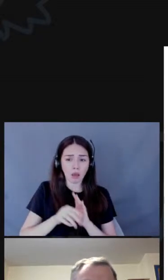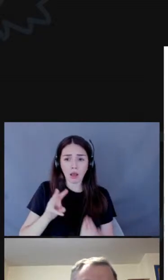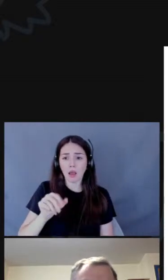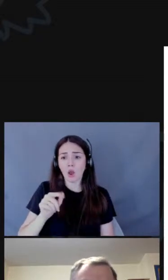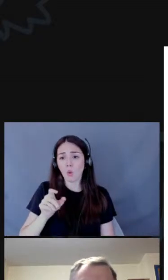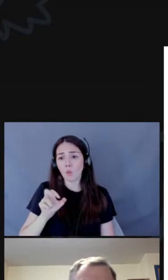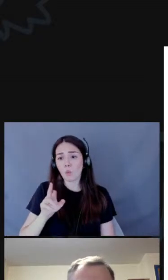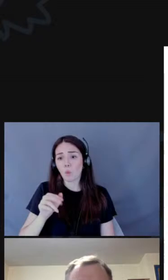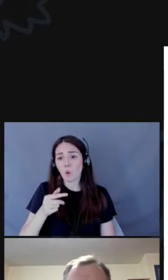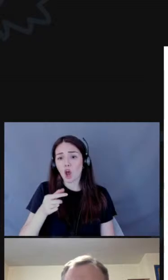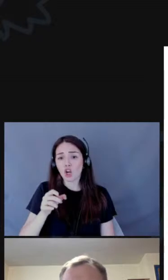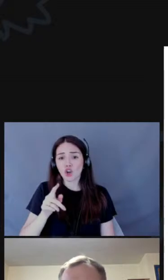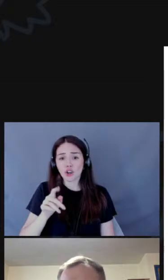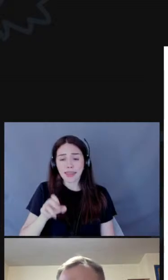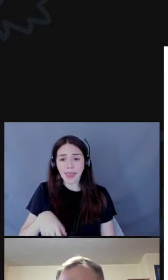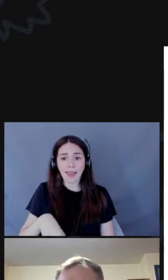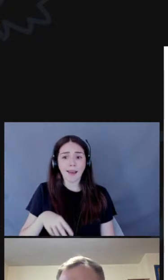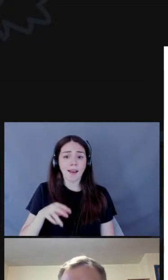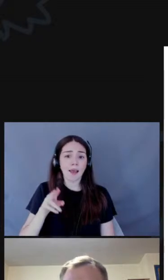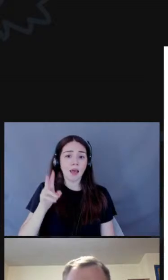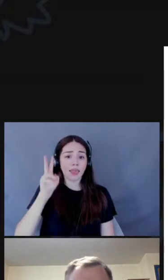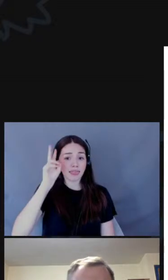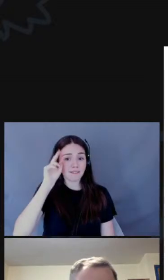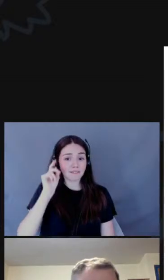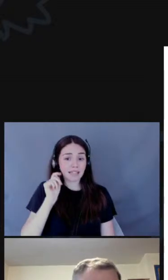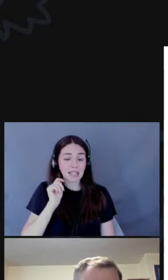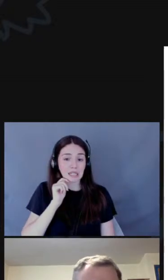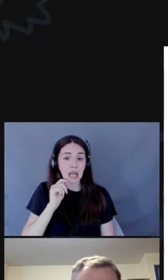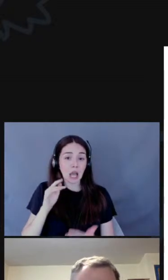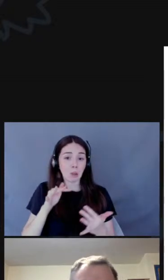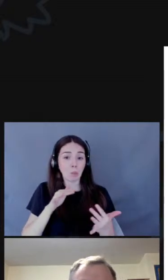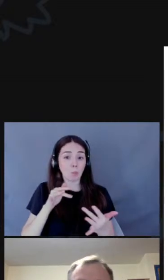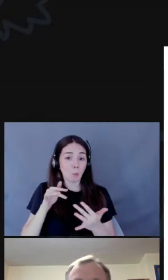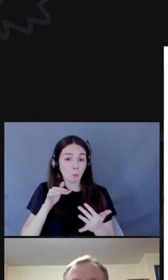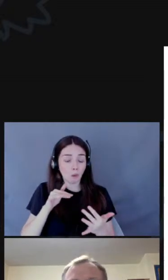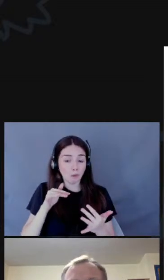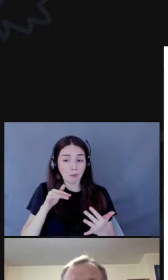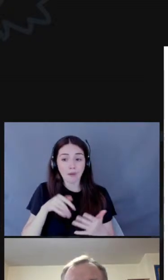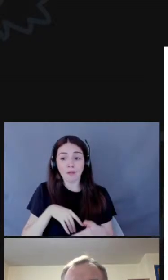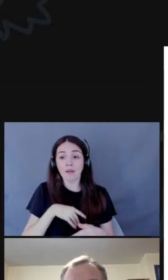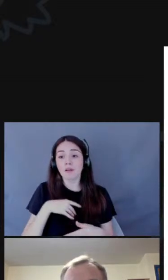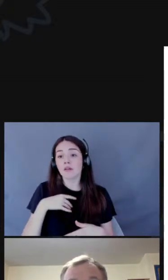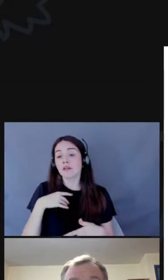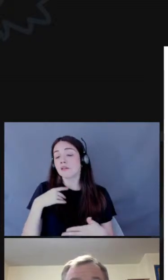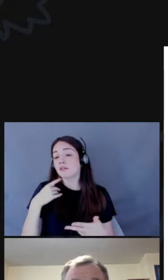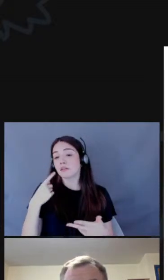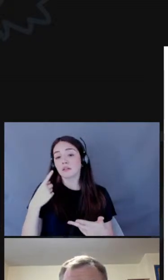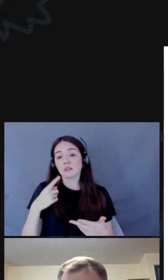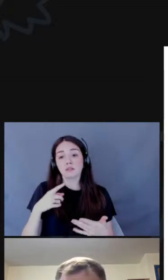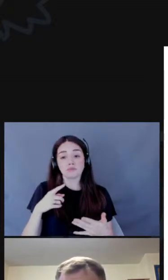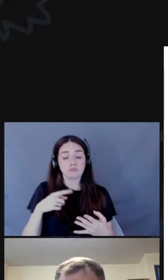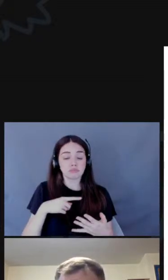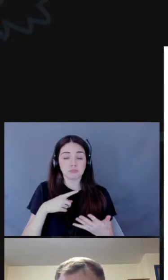have Vietnam kind of reaching its peak and winding down. You have